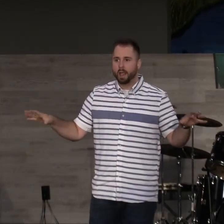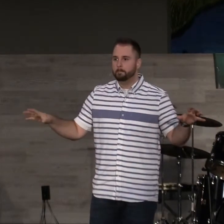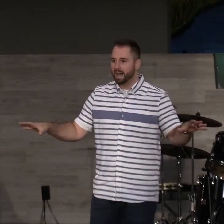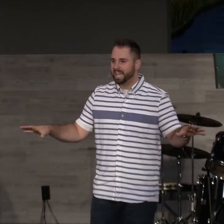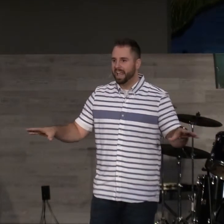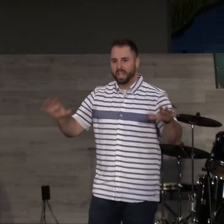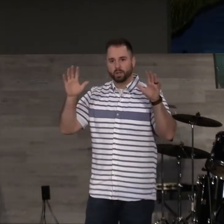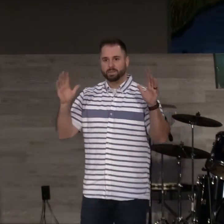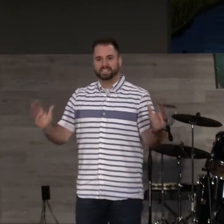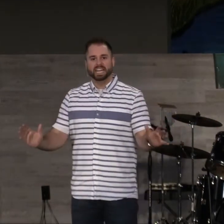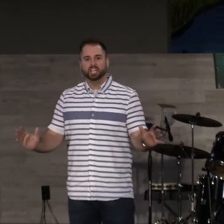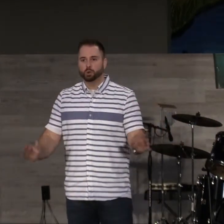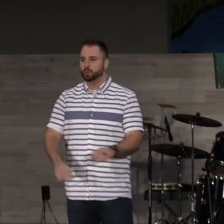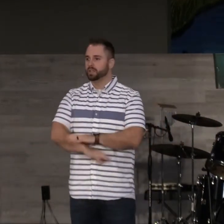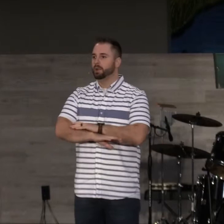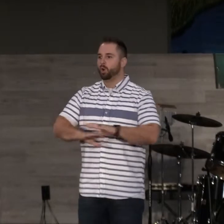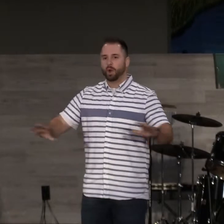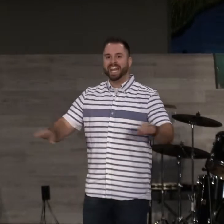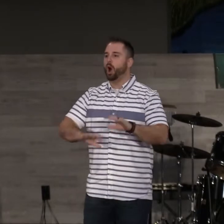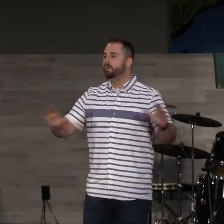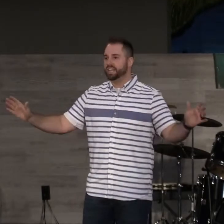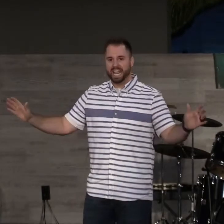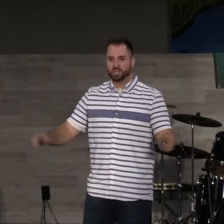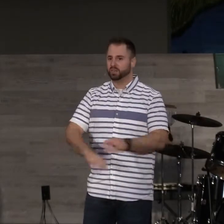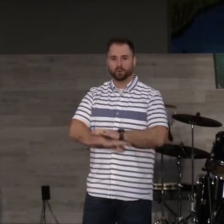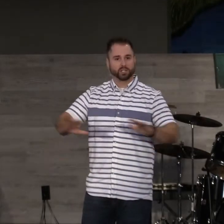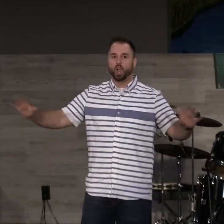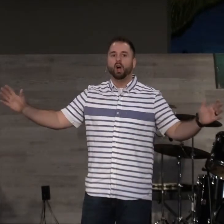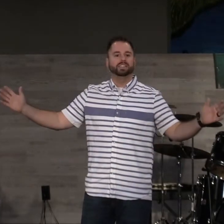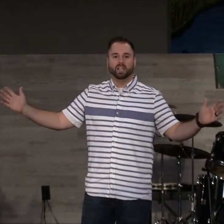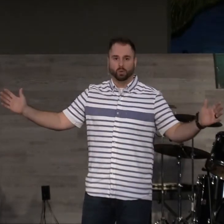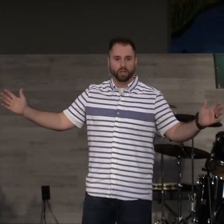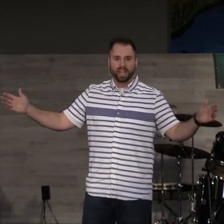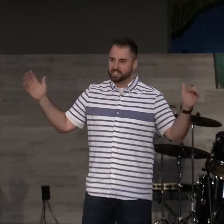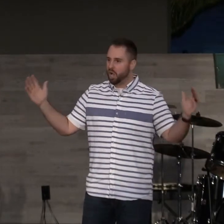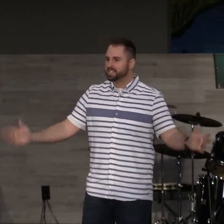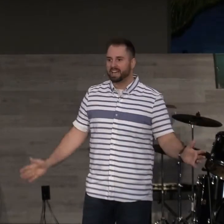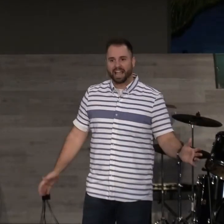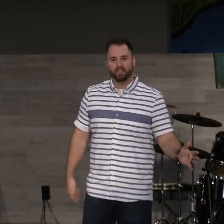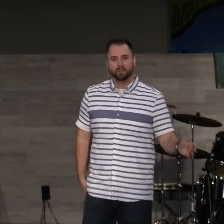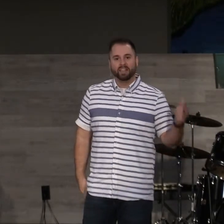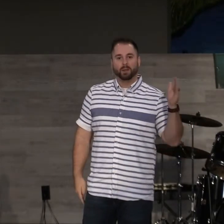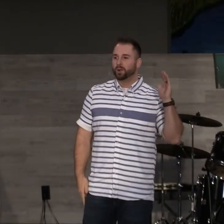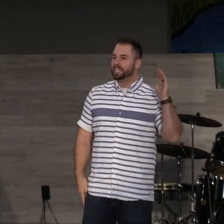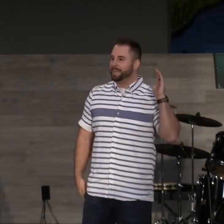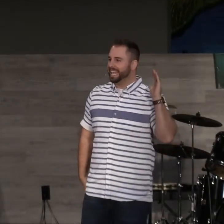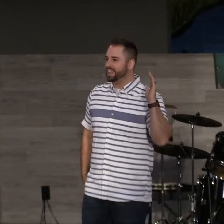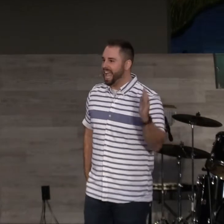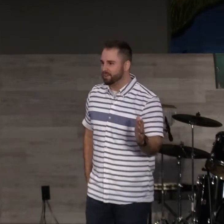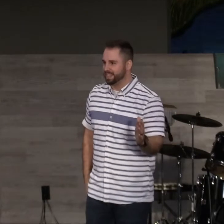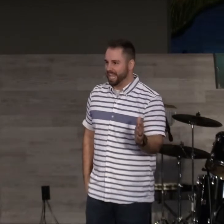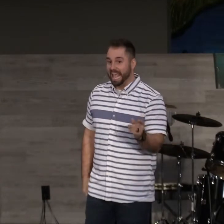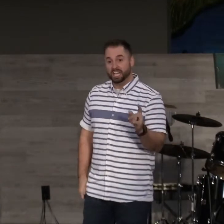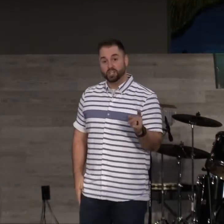power, money. They were going to be sitting in Jerusalem, reigning over the nations for as long as they would, as long as God allowed them. They were going to be